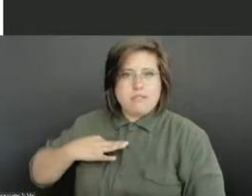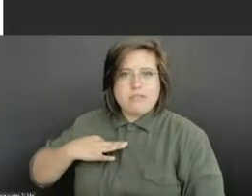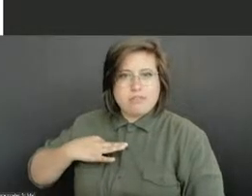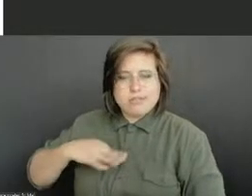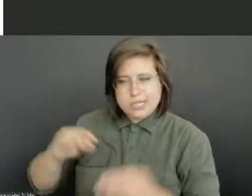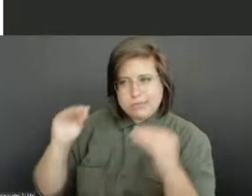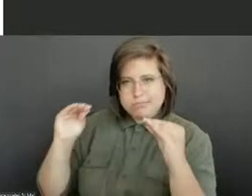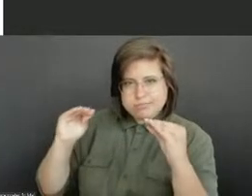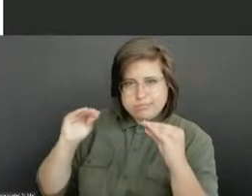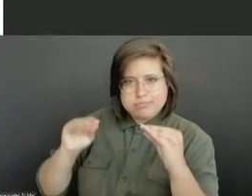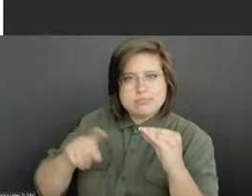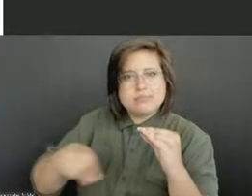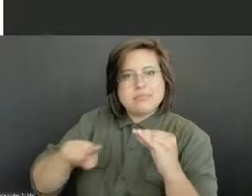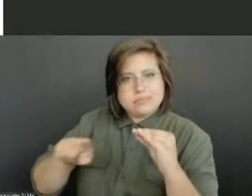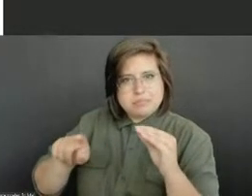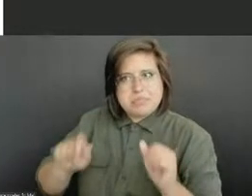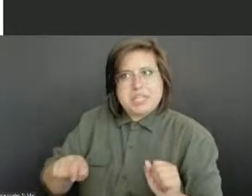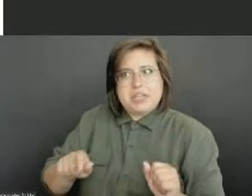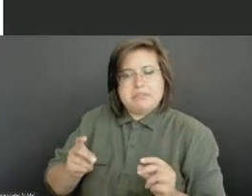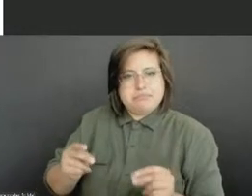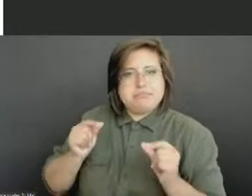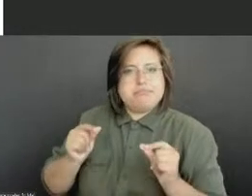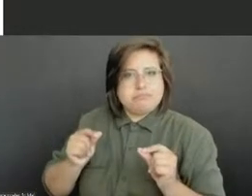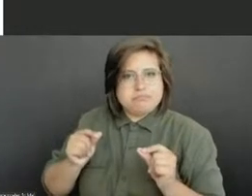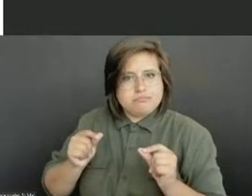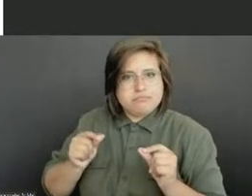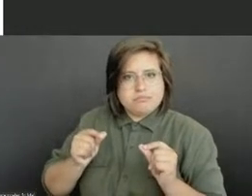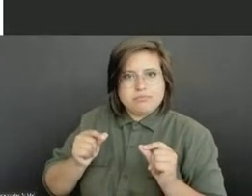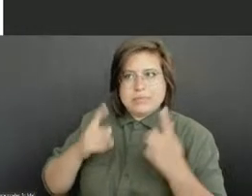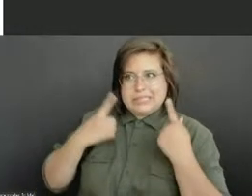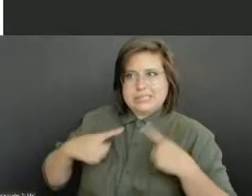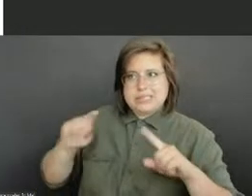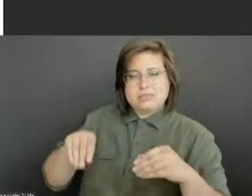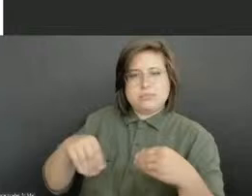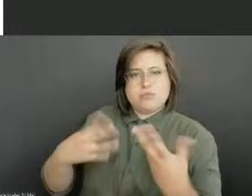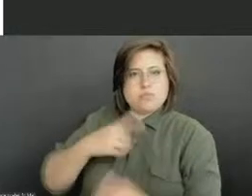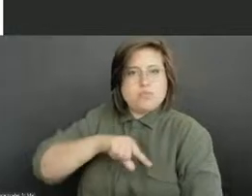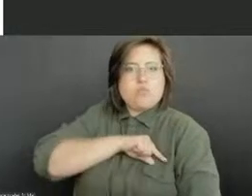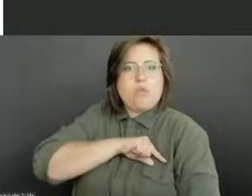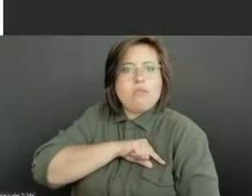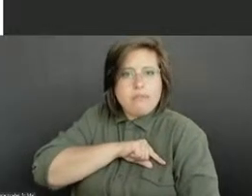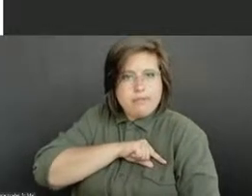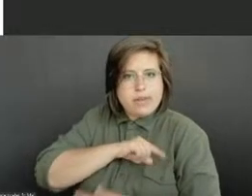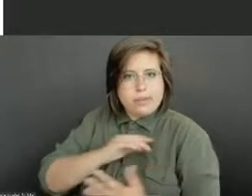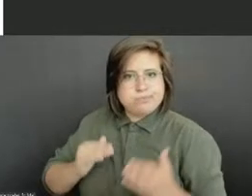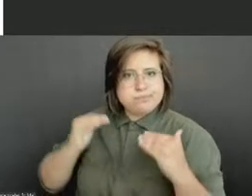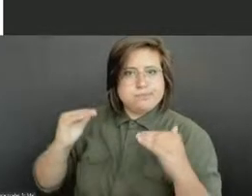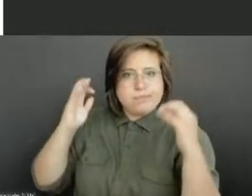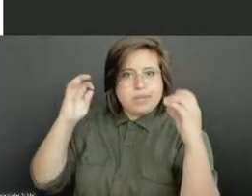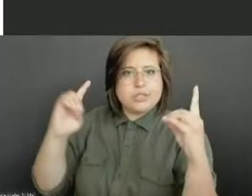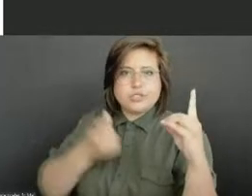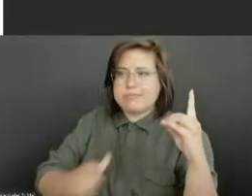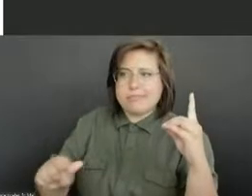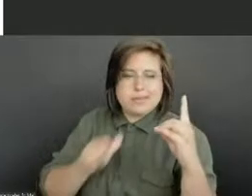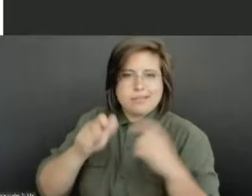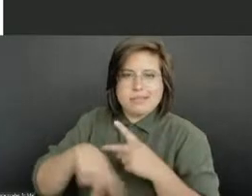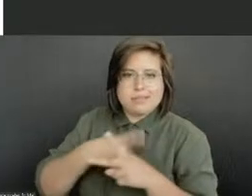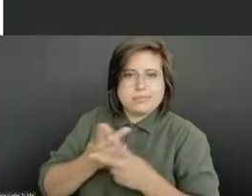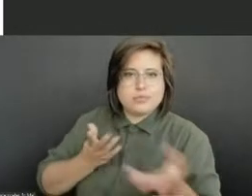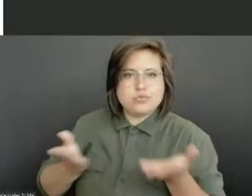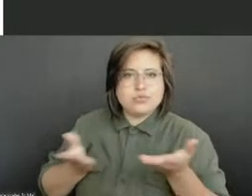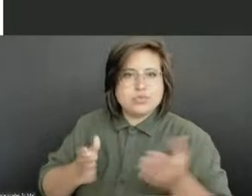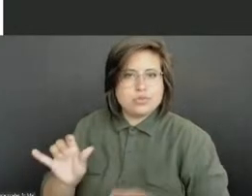to enable and assure quality education and any related services, and for them to ship